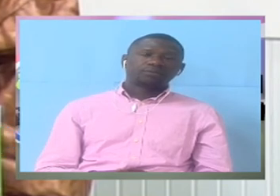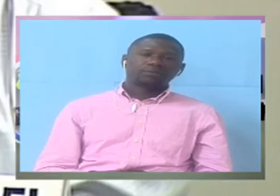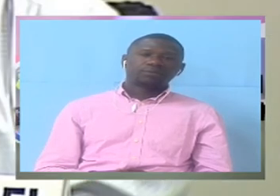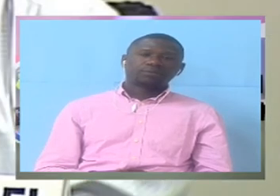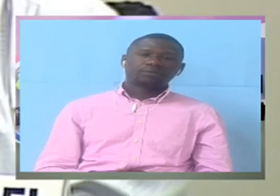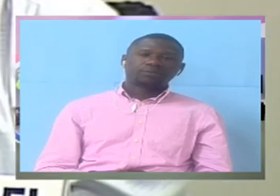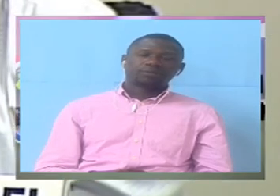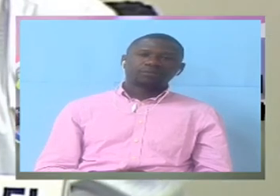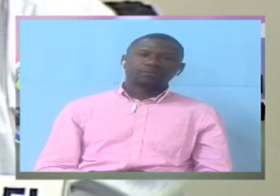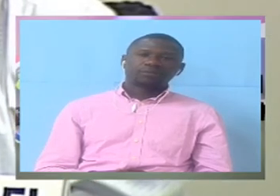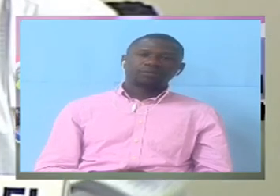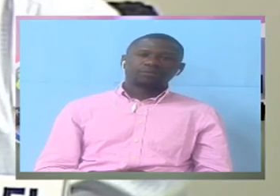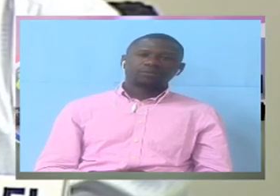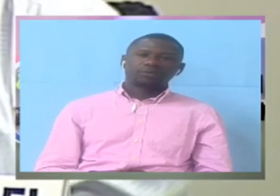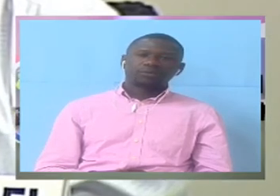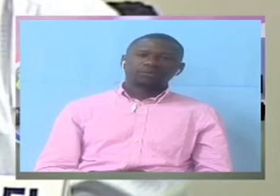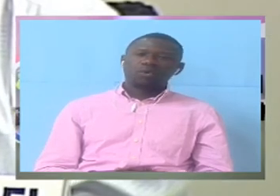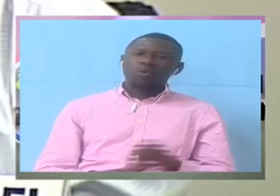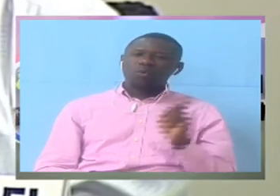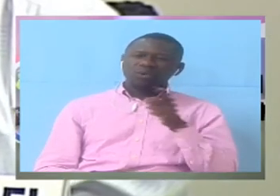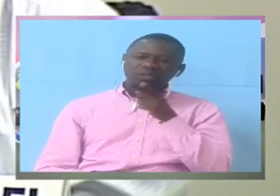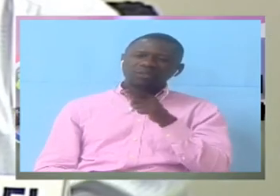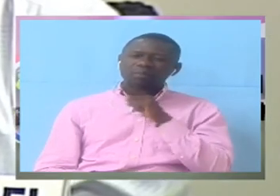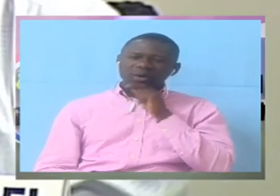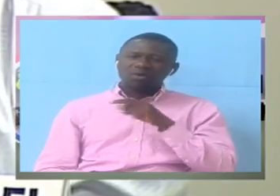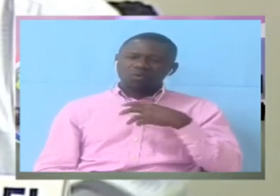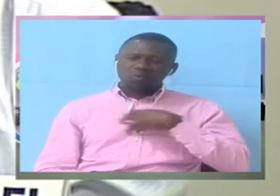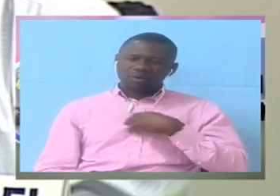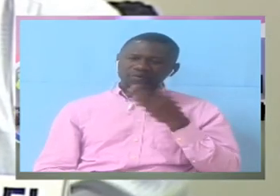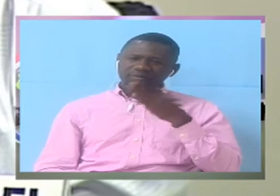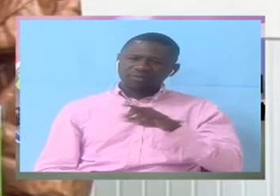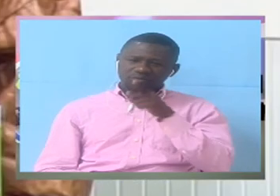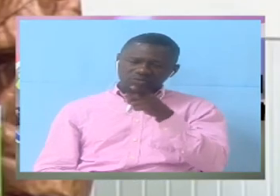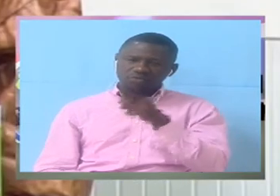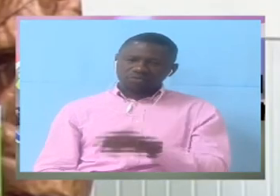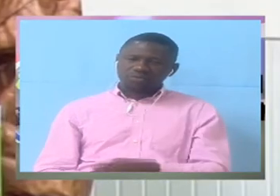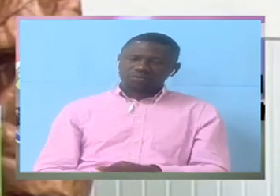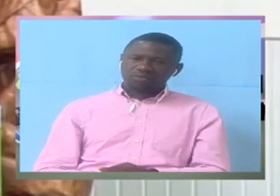But what did he want from you?